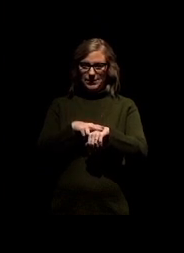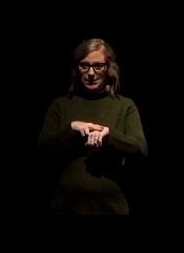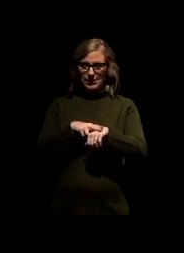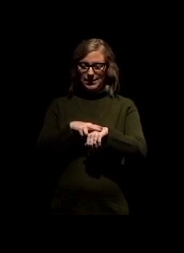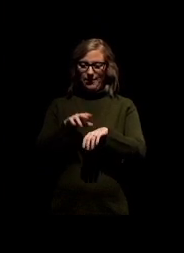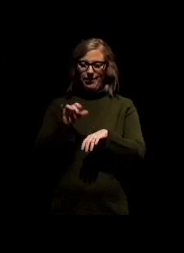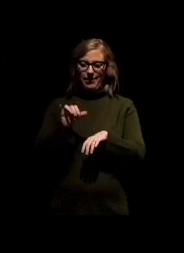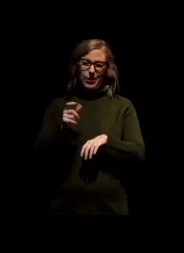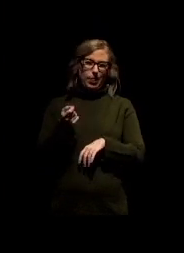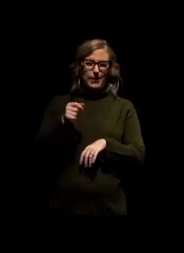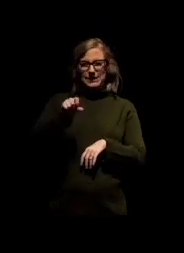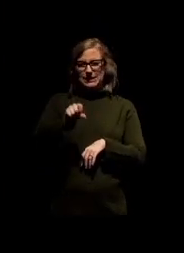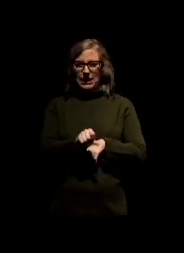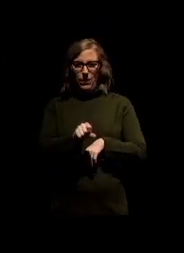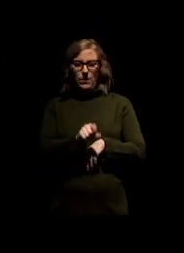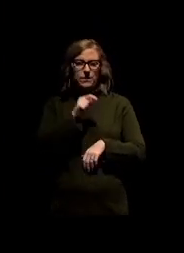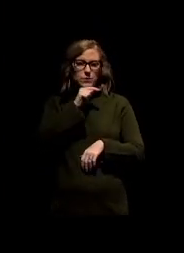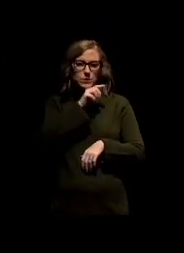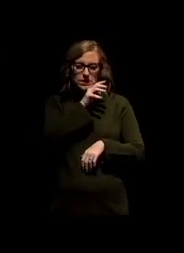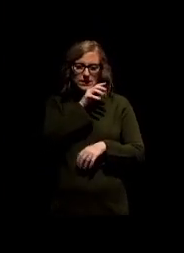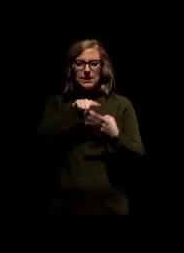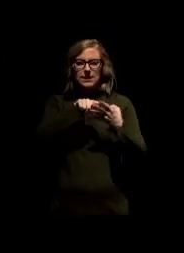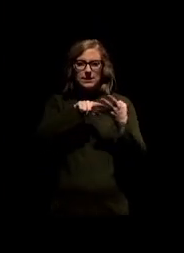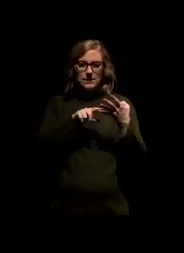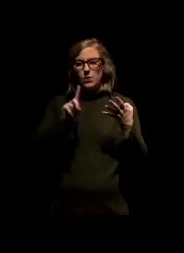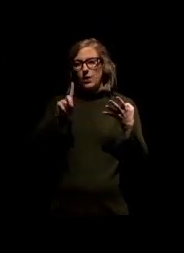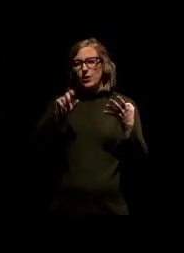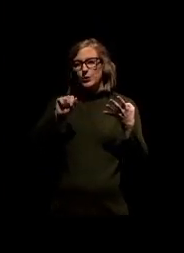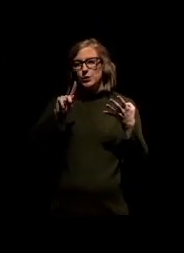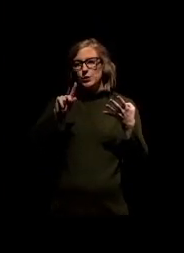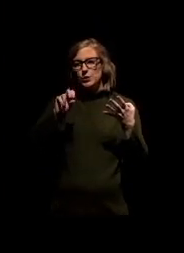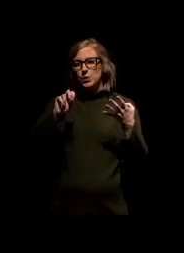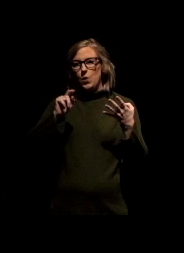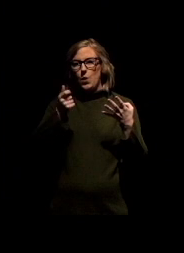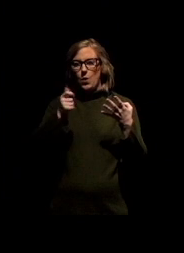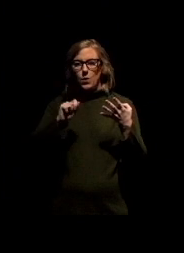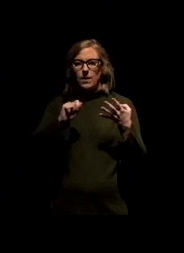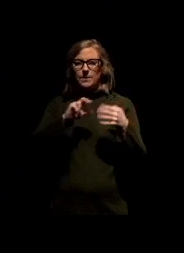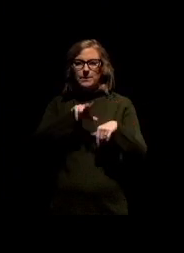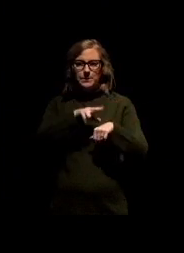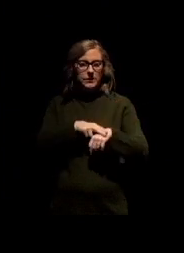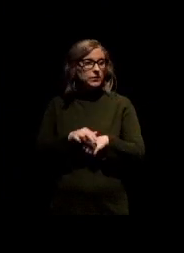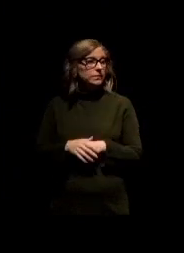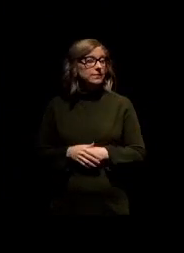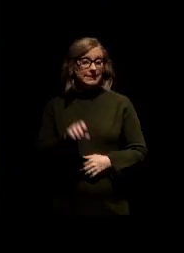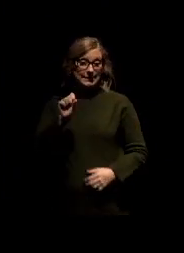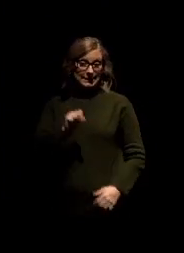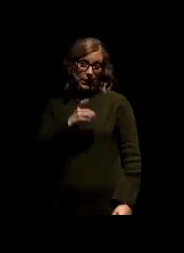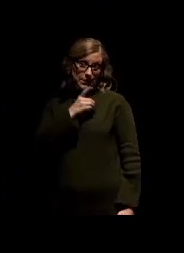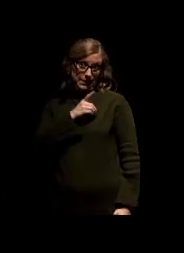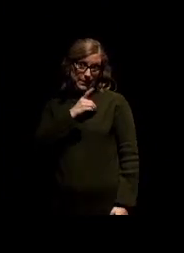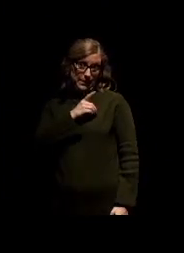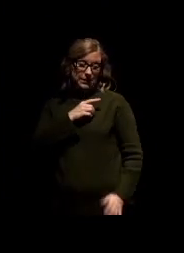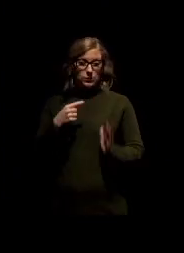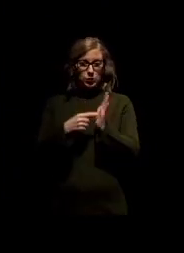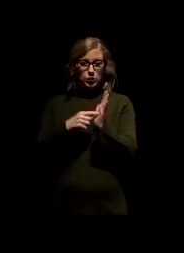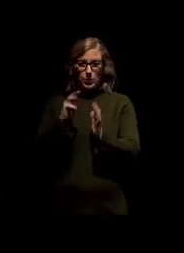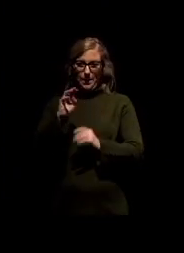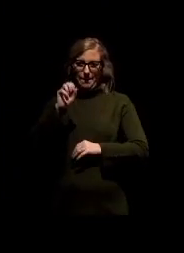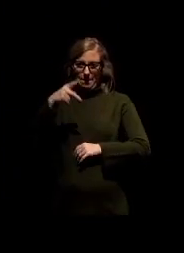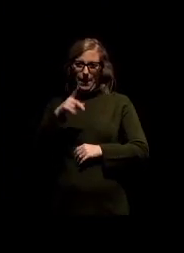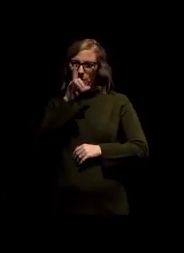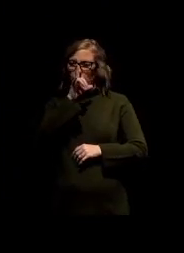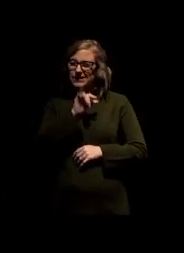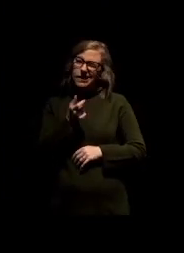the south, and those four are Dakota nations. In South Minneapolis, here's a map. It's a